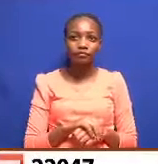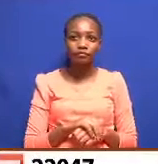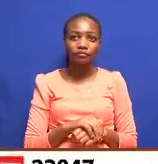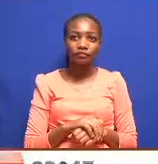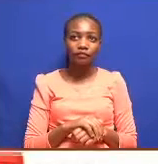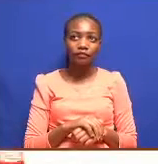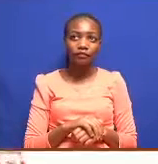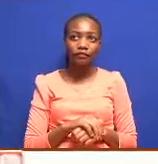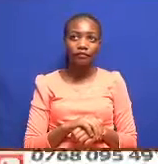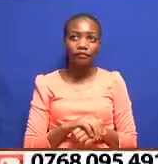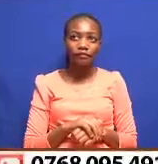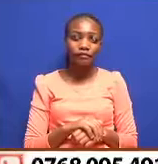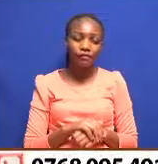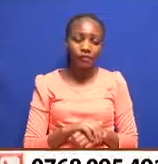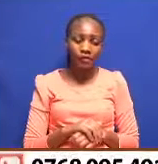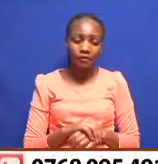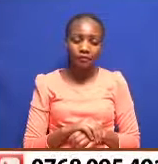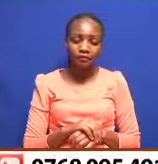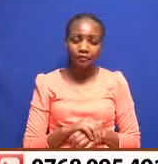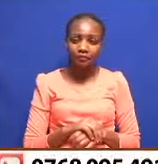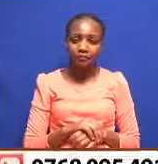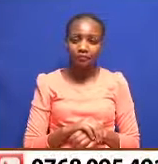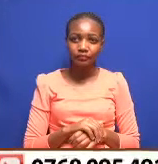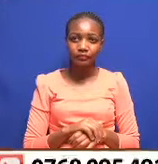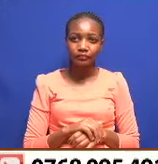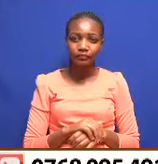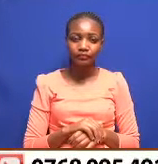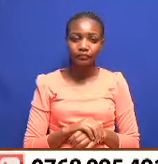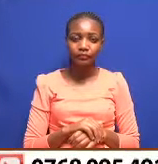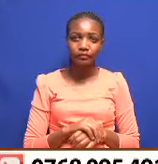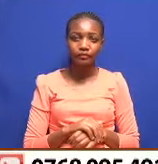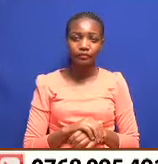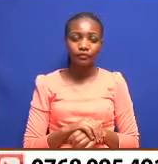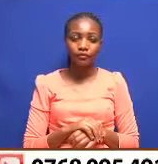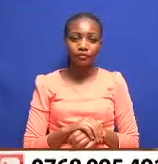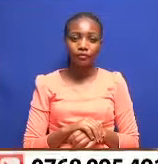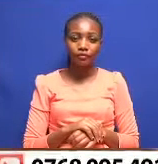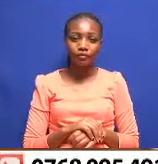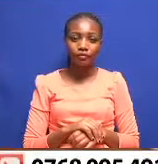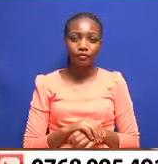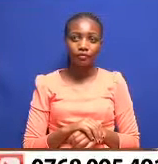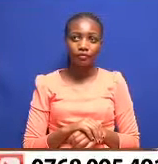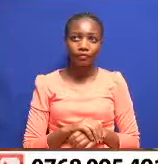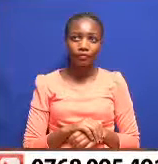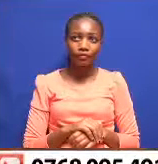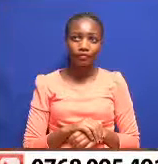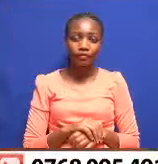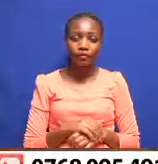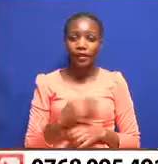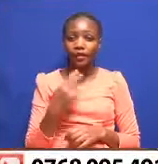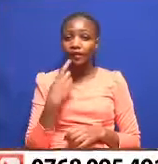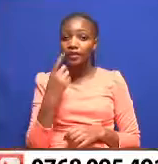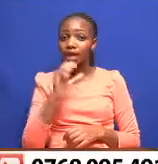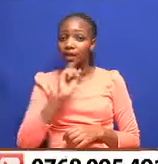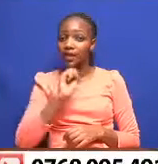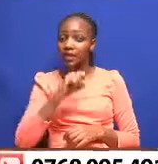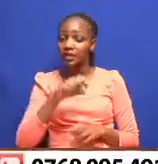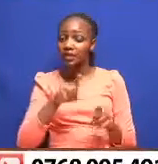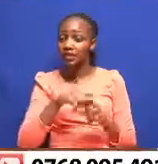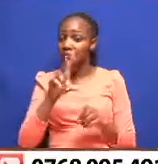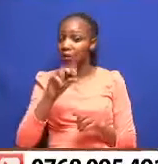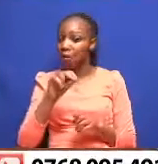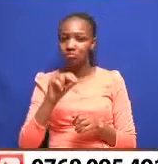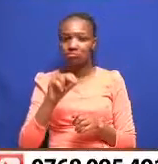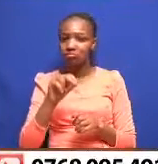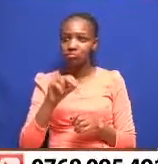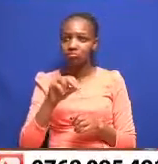essential services been lifted so that the county is now fully operational? Yes or no? Chair, I